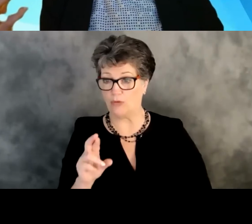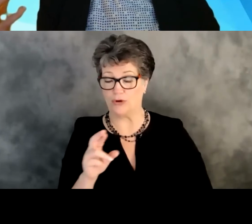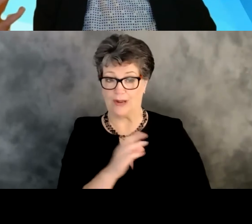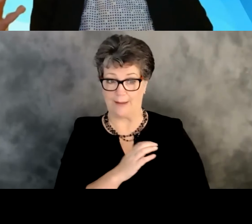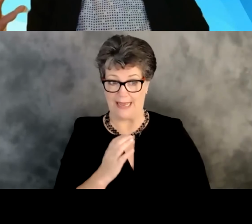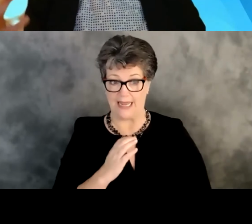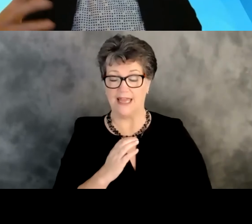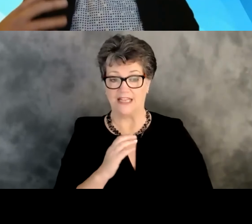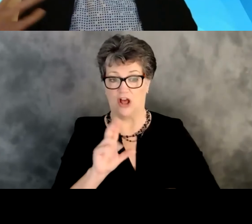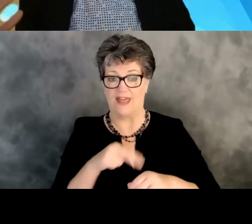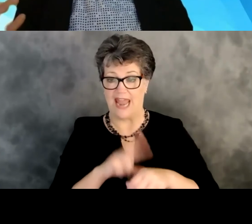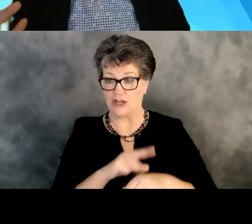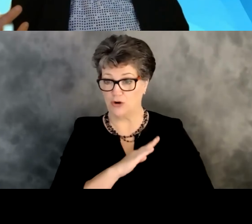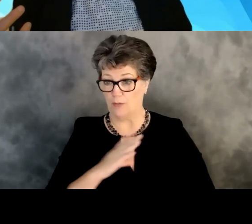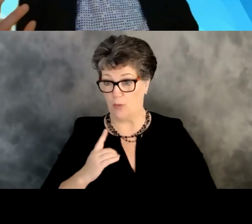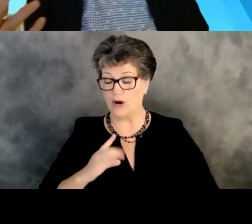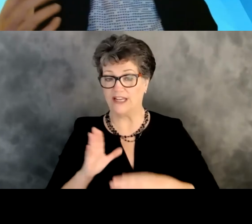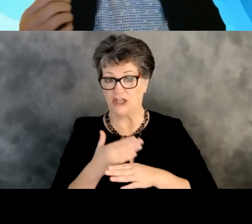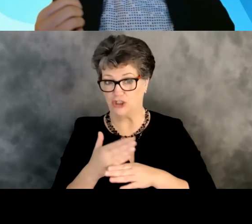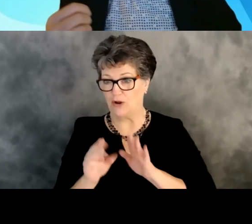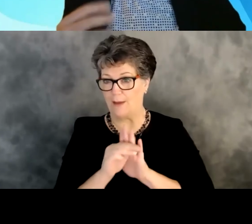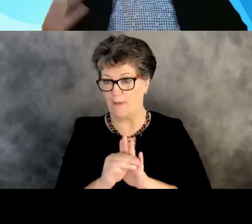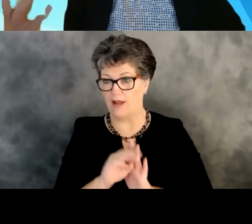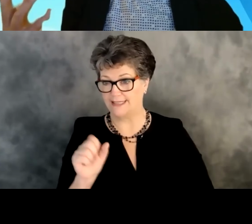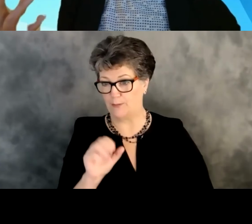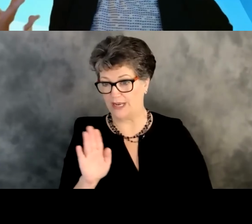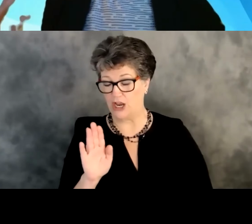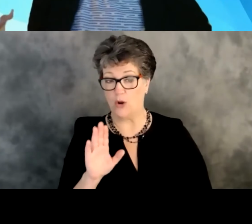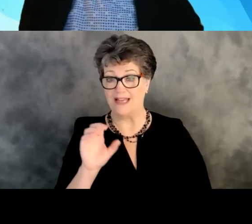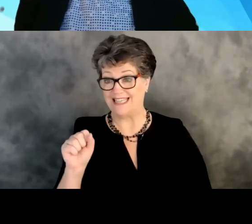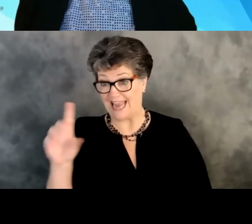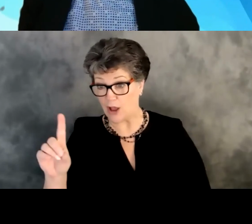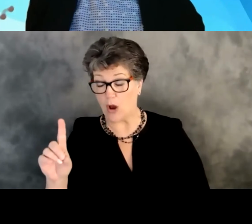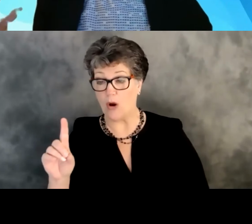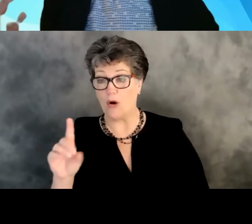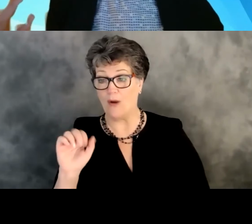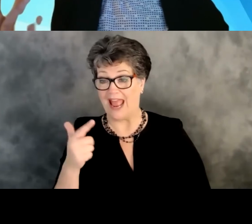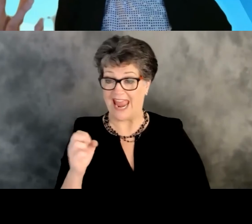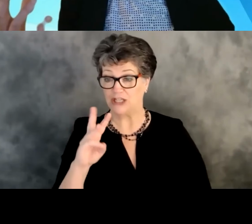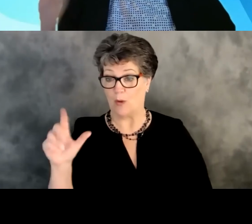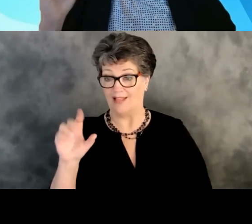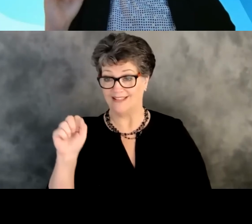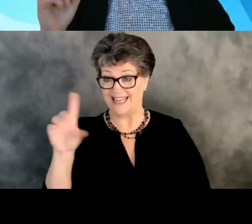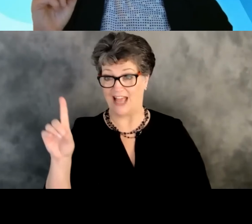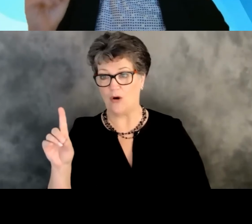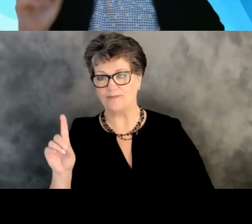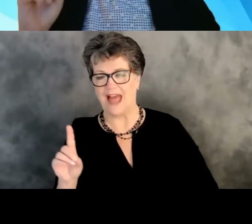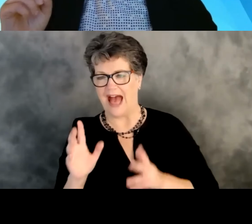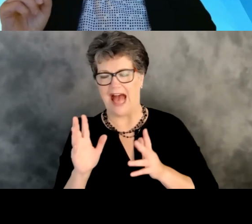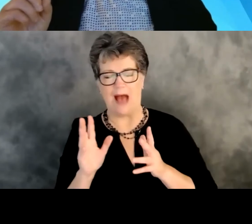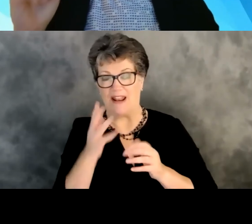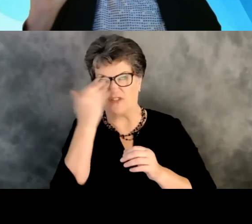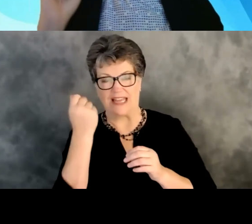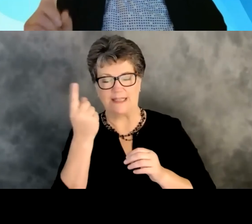national board, can share the model in San Bernardino. San Diego, Age Well San Diego, I've long been a leader. I'm going to leave somebody off, so I'm